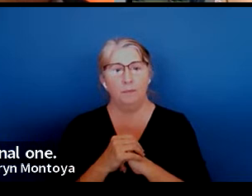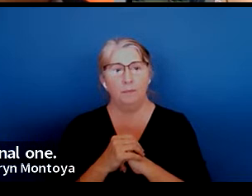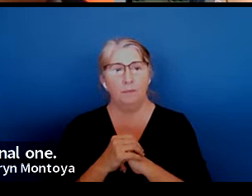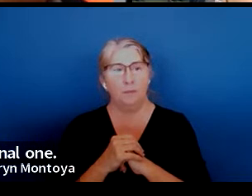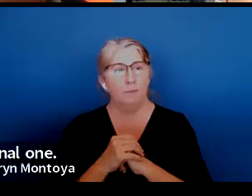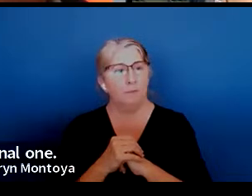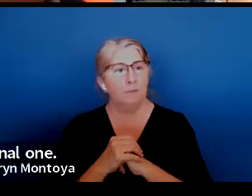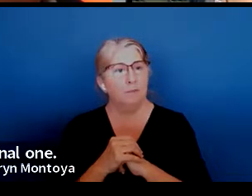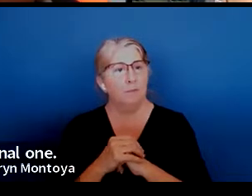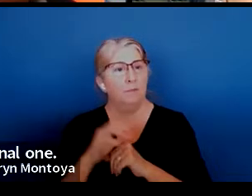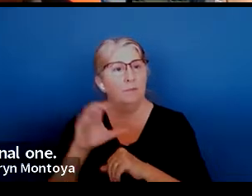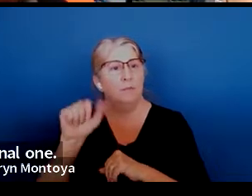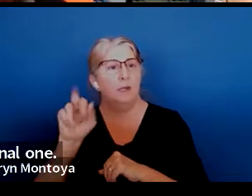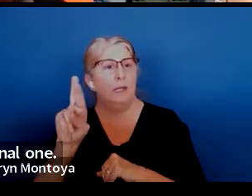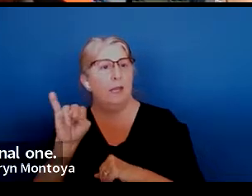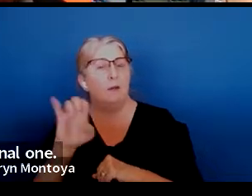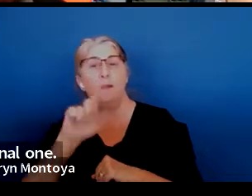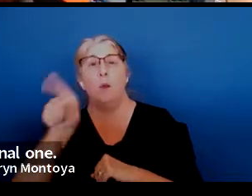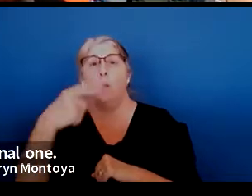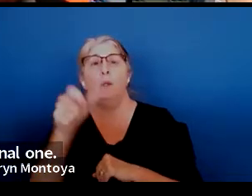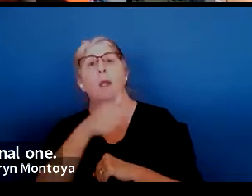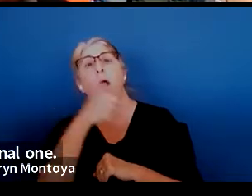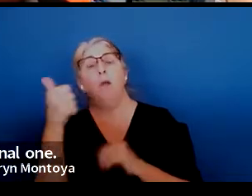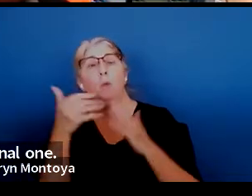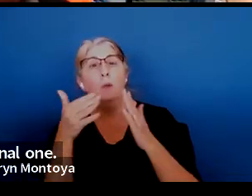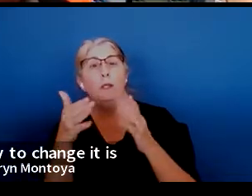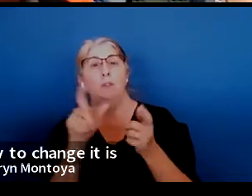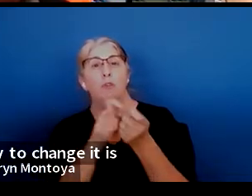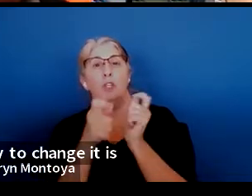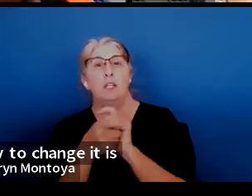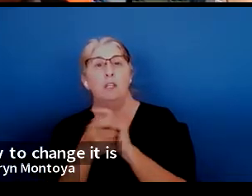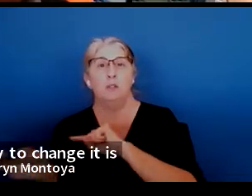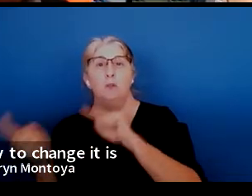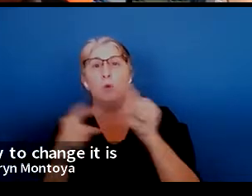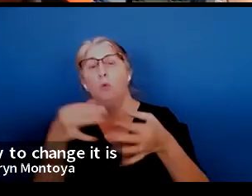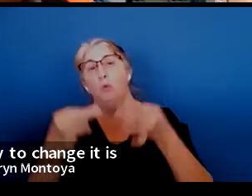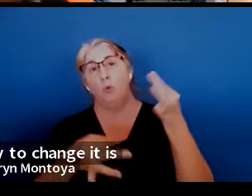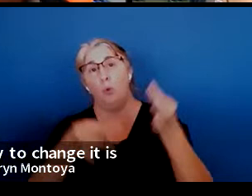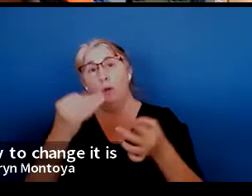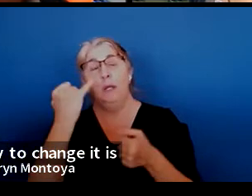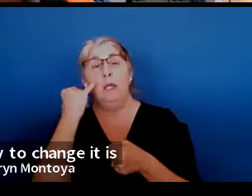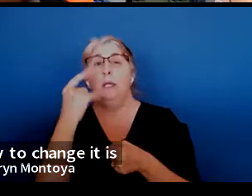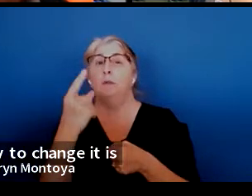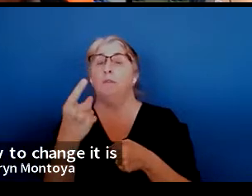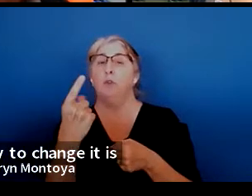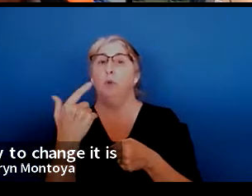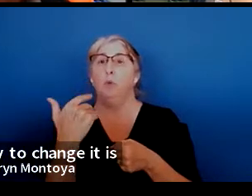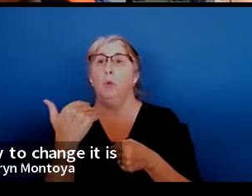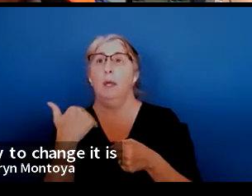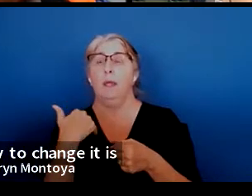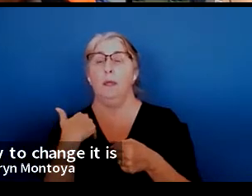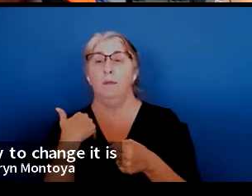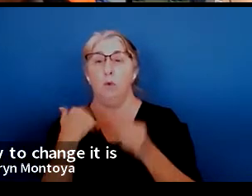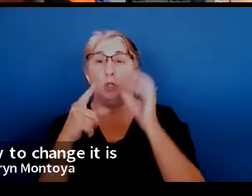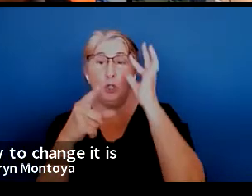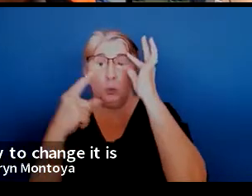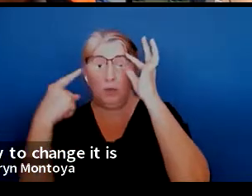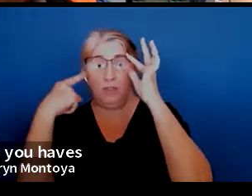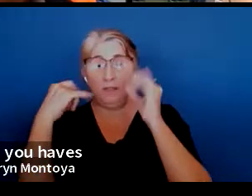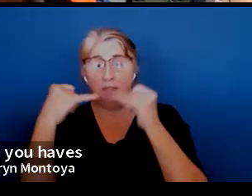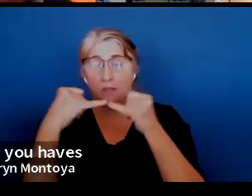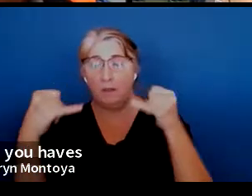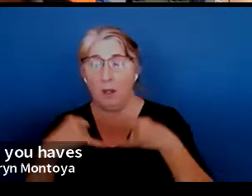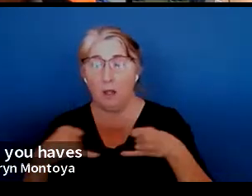The only other way to change it is by going to court. If you have if you think that the lines